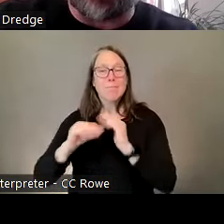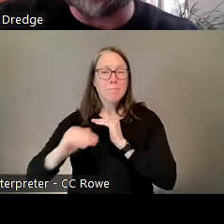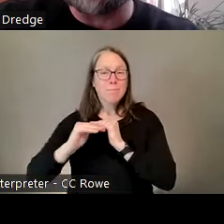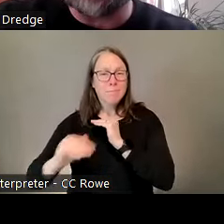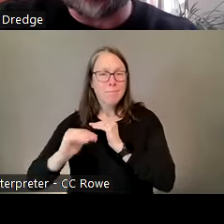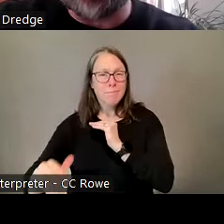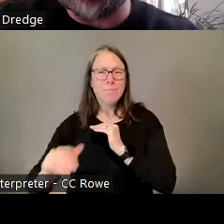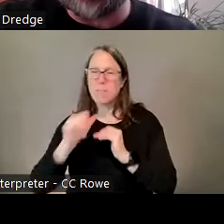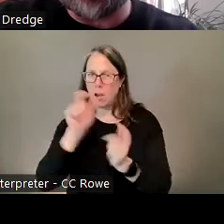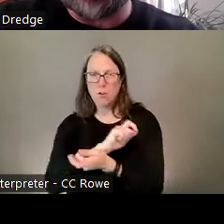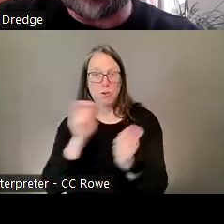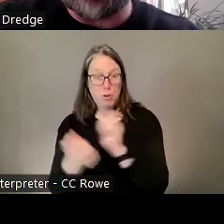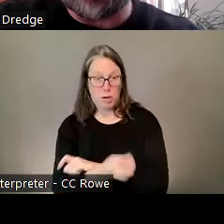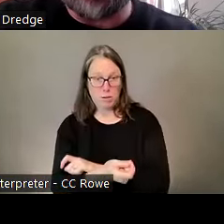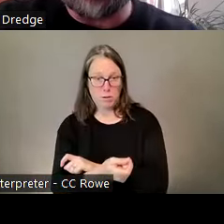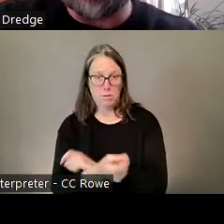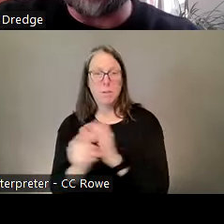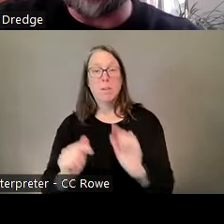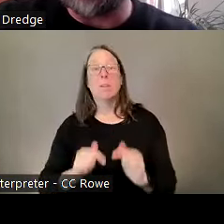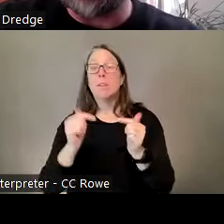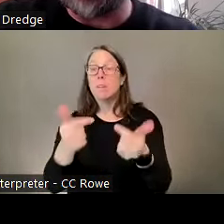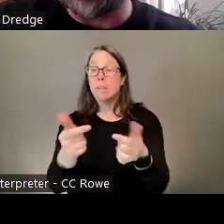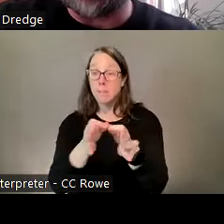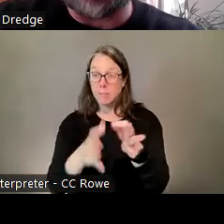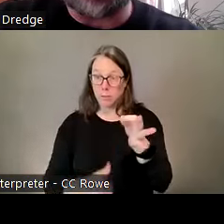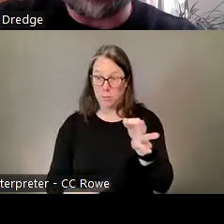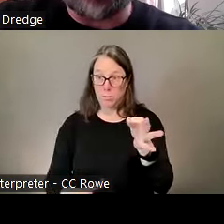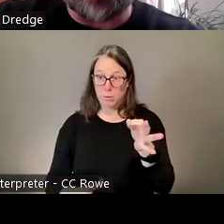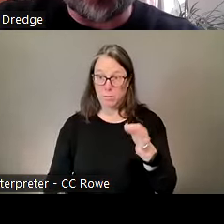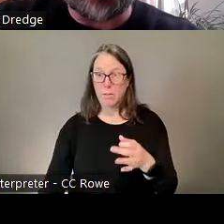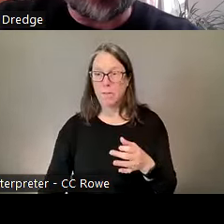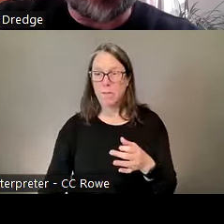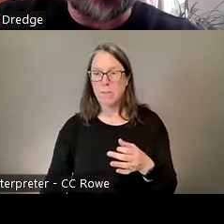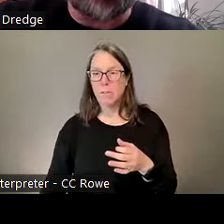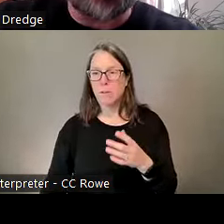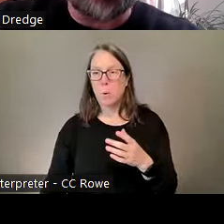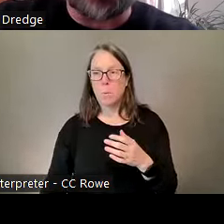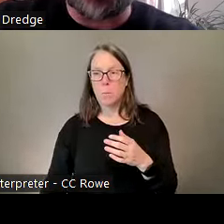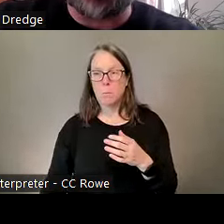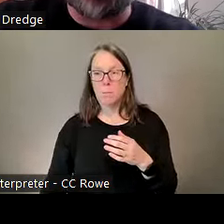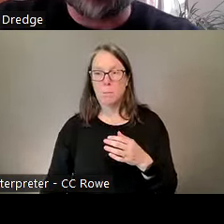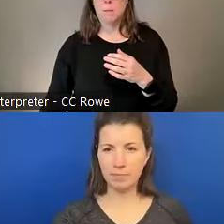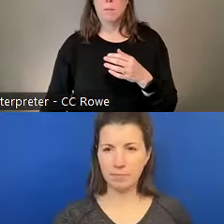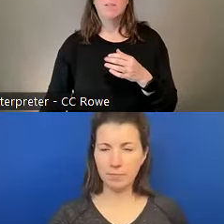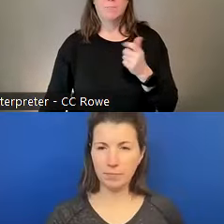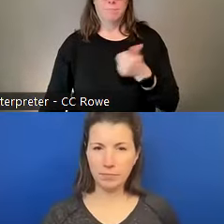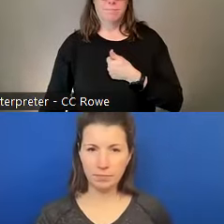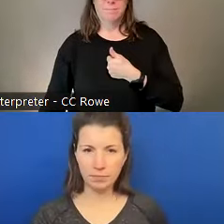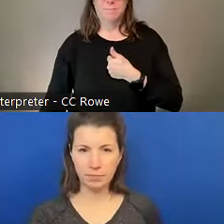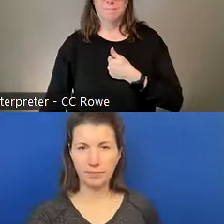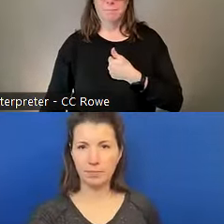Progressive disorders there's a huge list of those, and that's not really pertinent to today's talk.